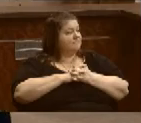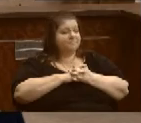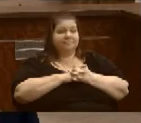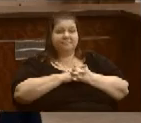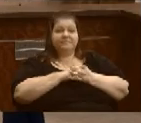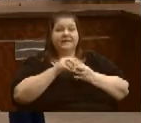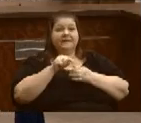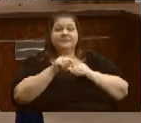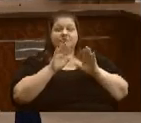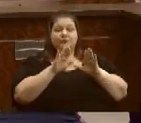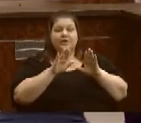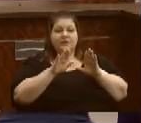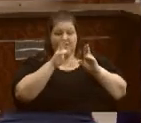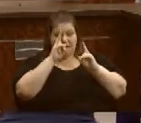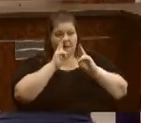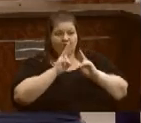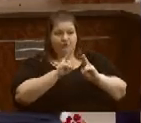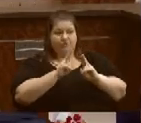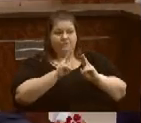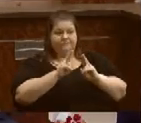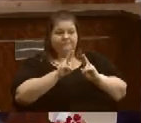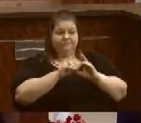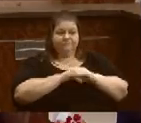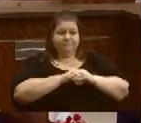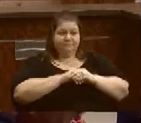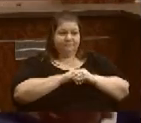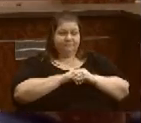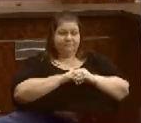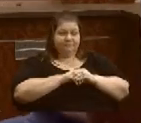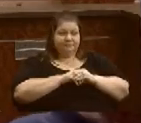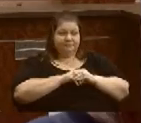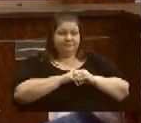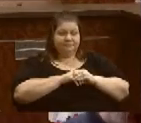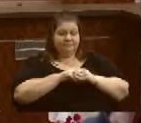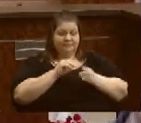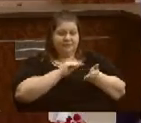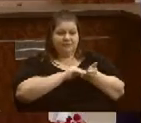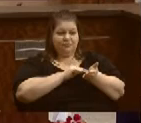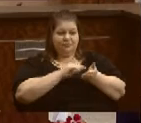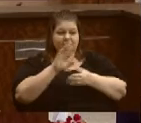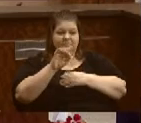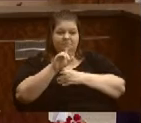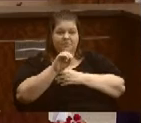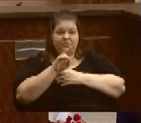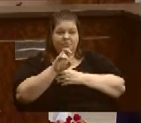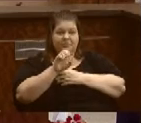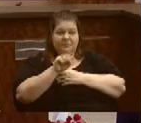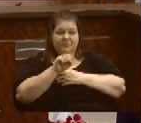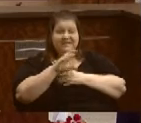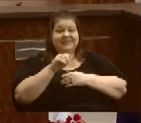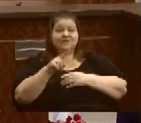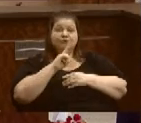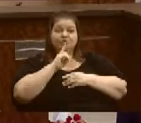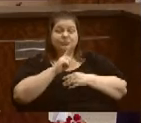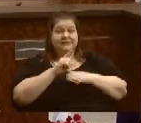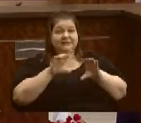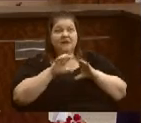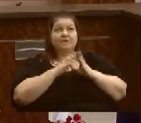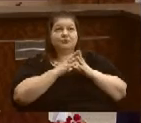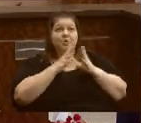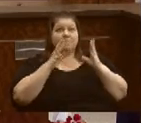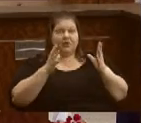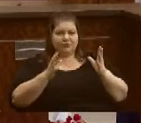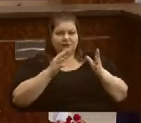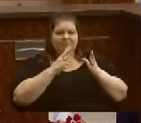it is a great honor. It is great to honor Dr. Flores tonight, and he has truly done so much and is